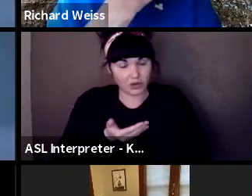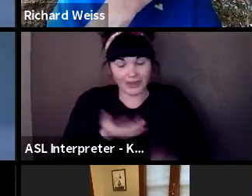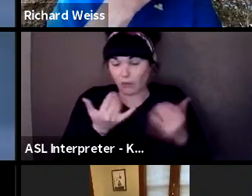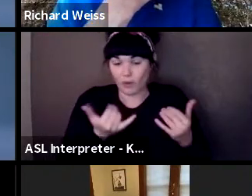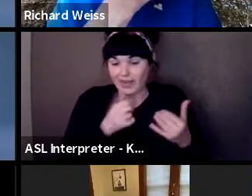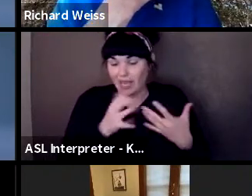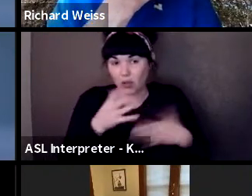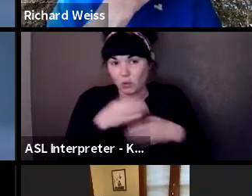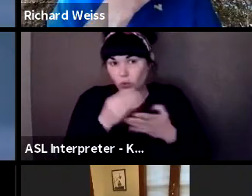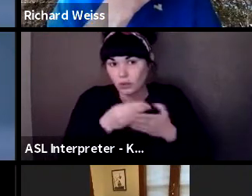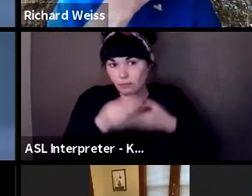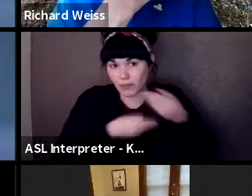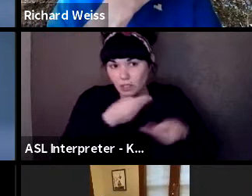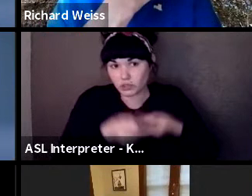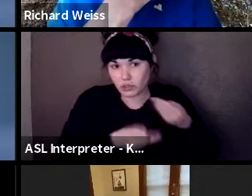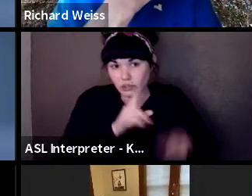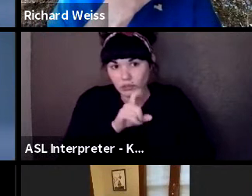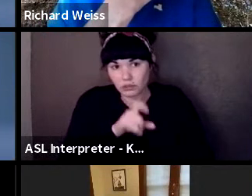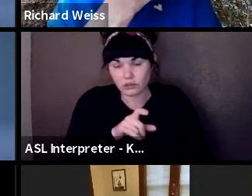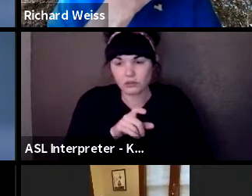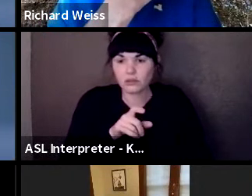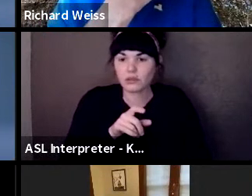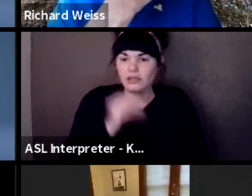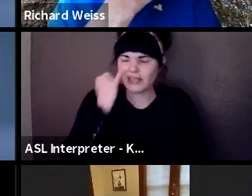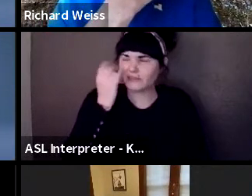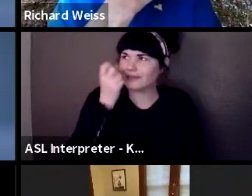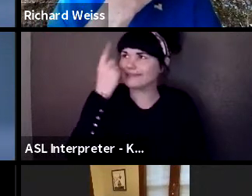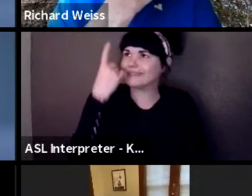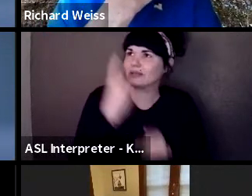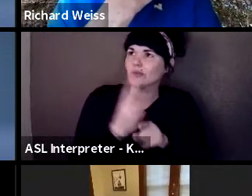I understand it, reflected in the next fiscal year's budget.